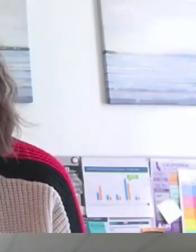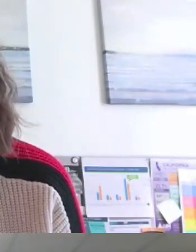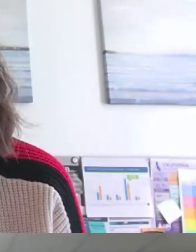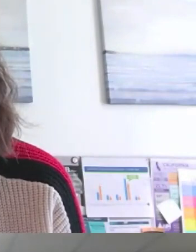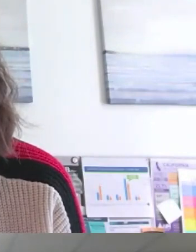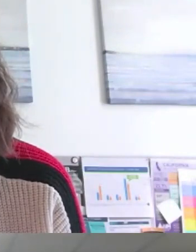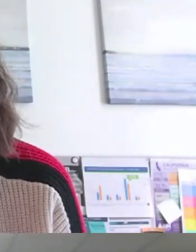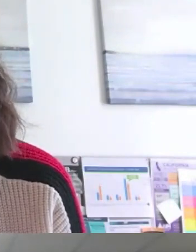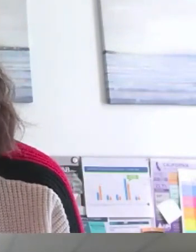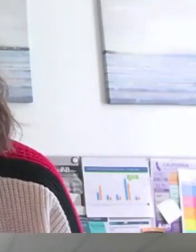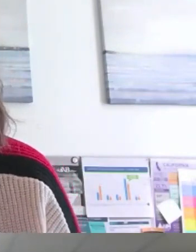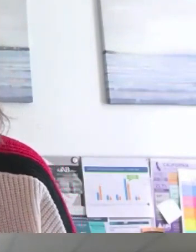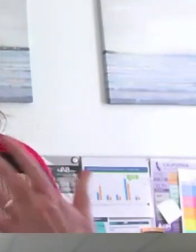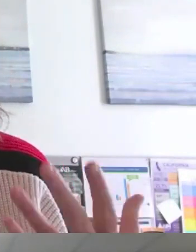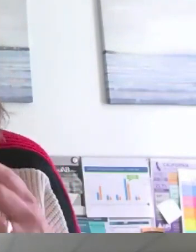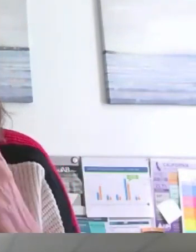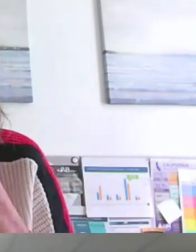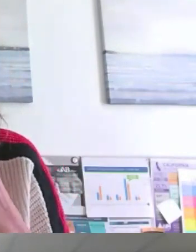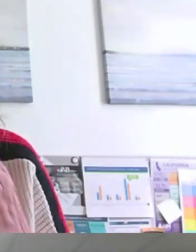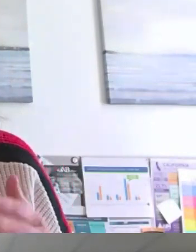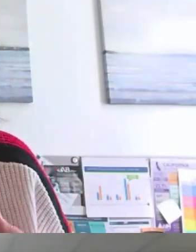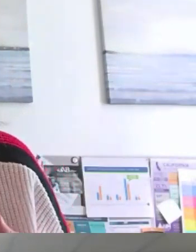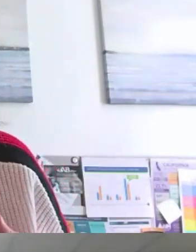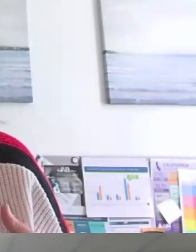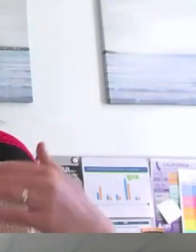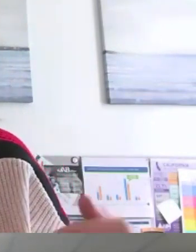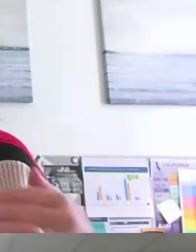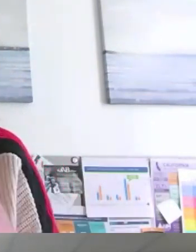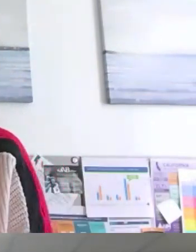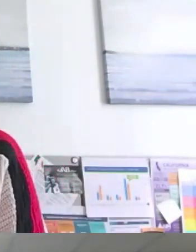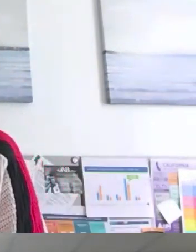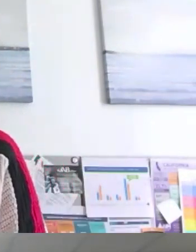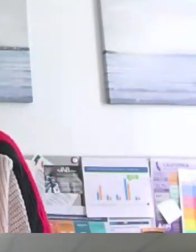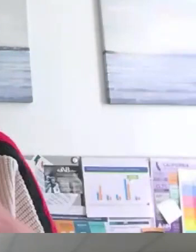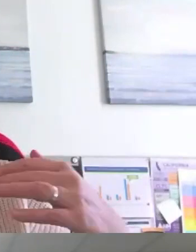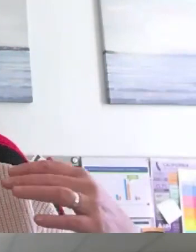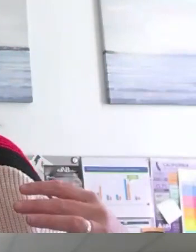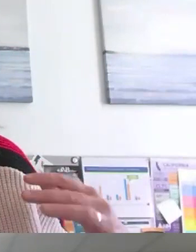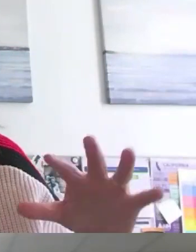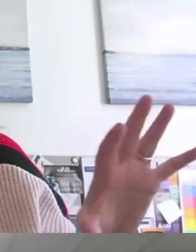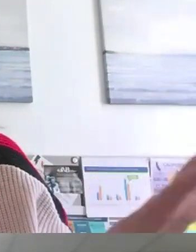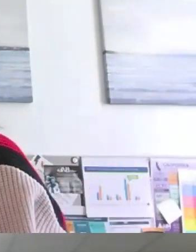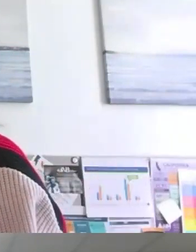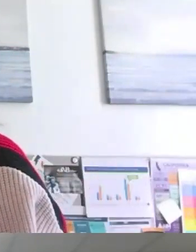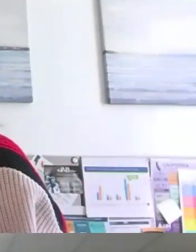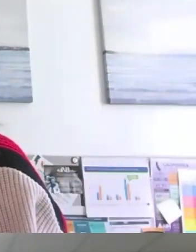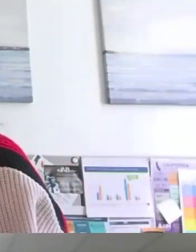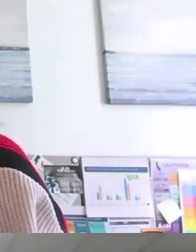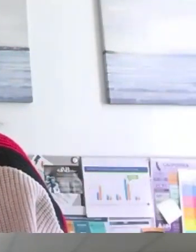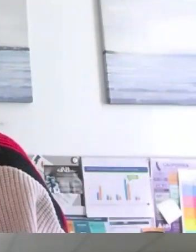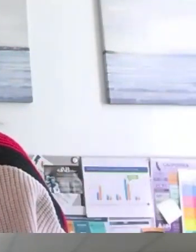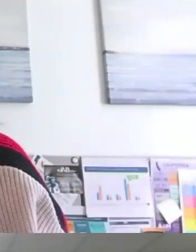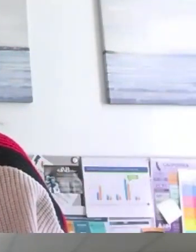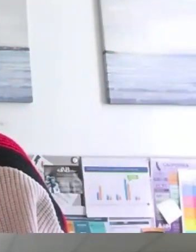population. One of the topics that has come up a lot is the key transitions. We've been almost exclusively focused on early